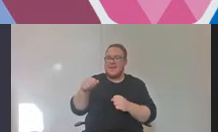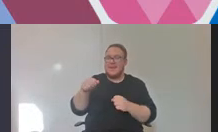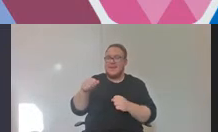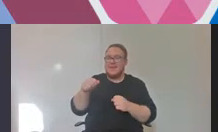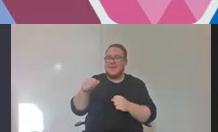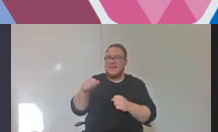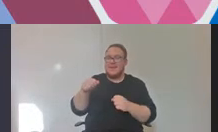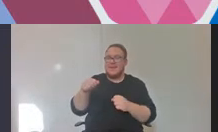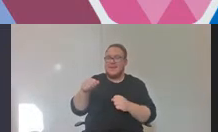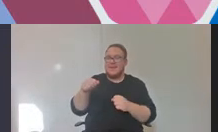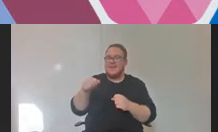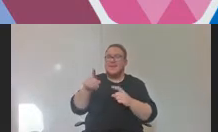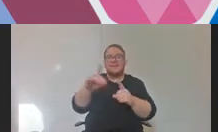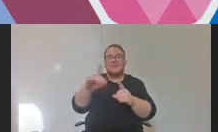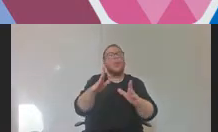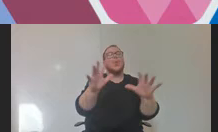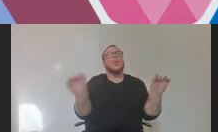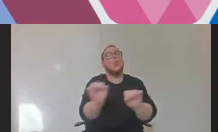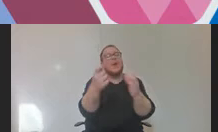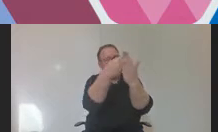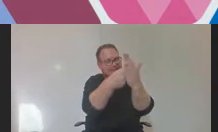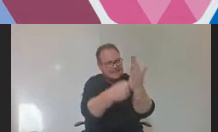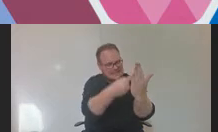the long waiting lists.